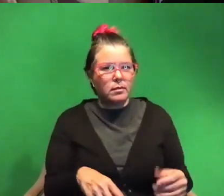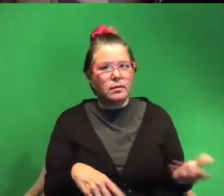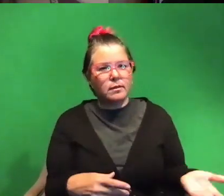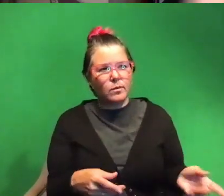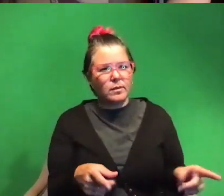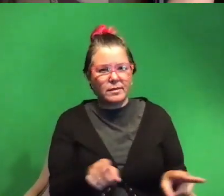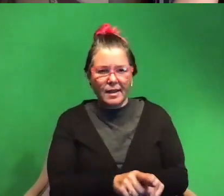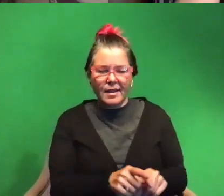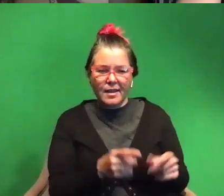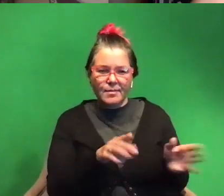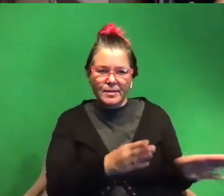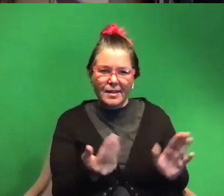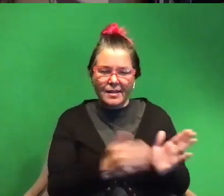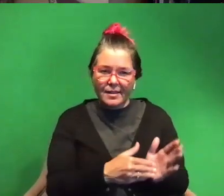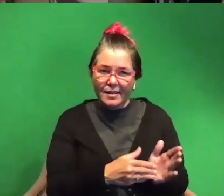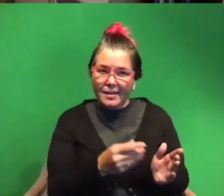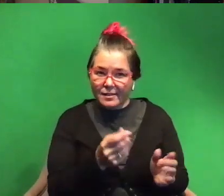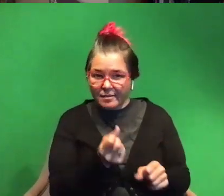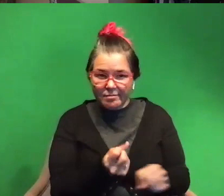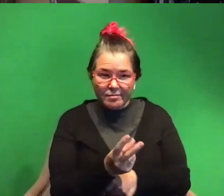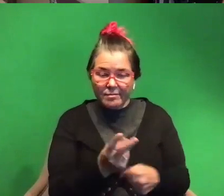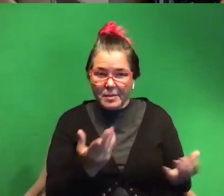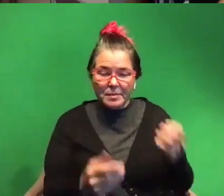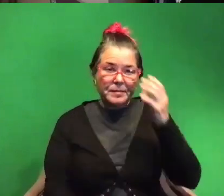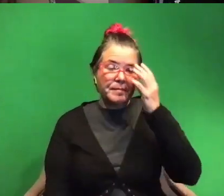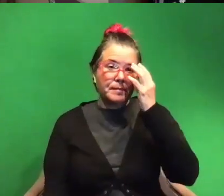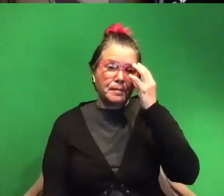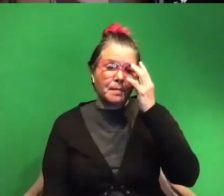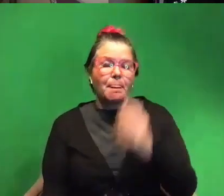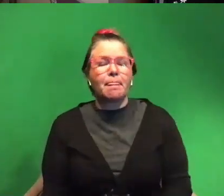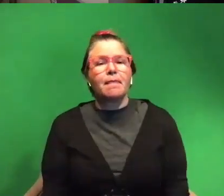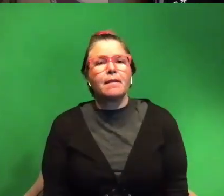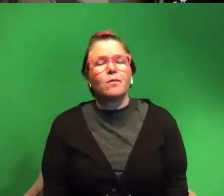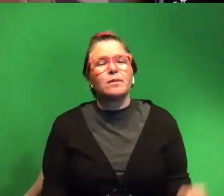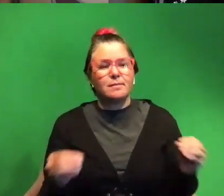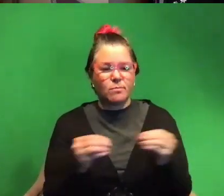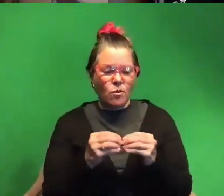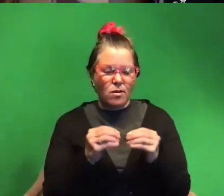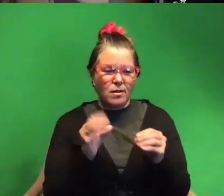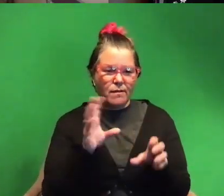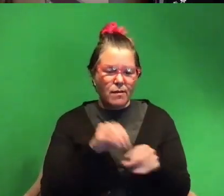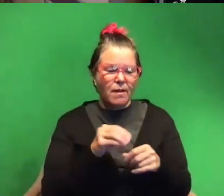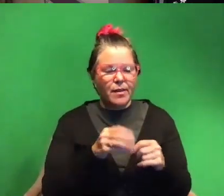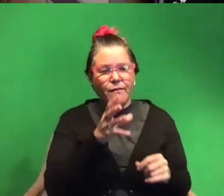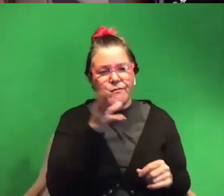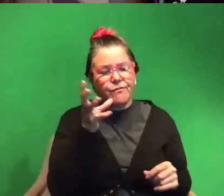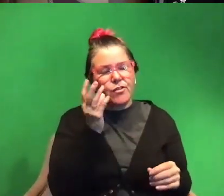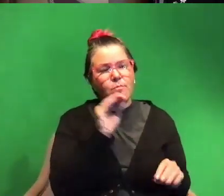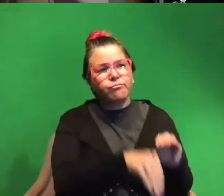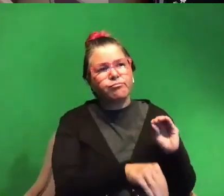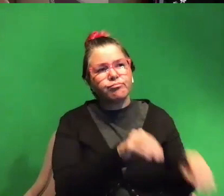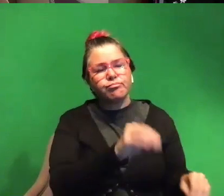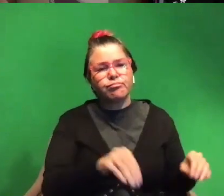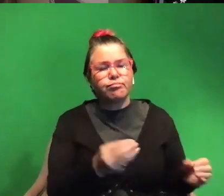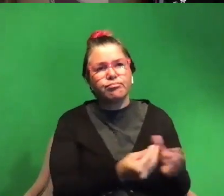same thing just going to happen in a couple of years? And so it's a lot more than just like farming some corals and putting them out there.